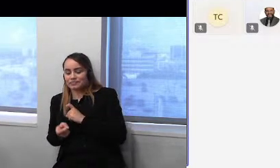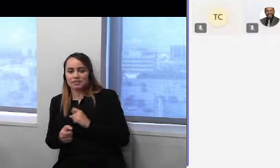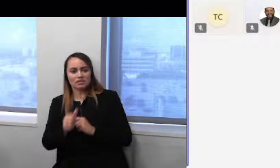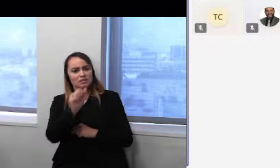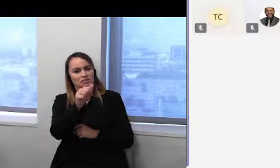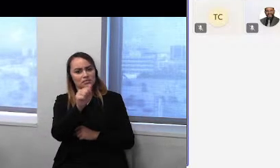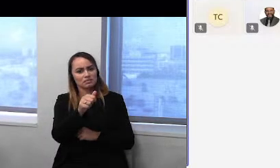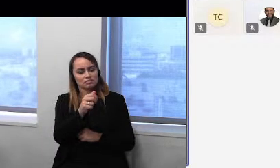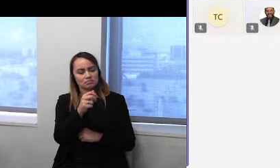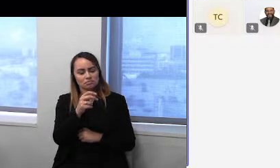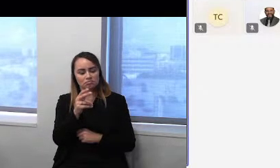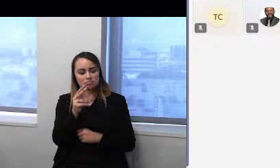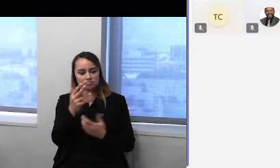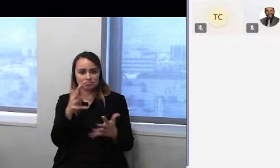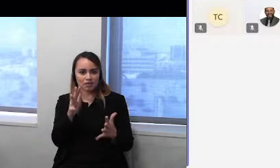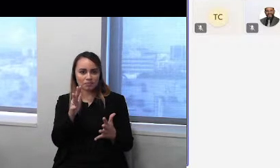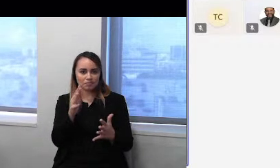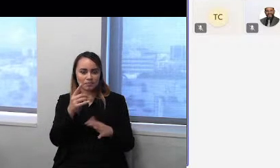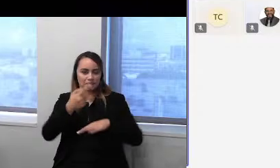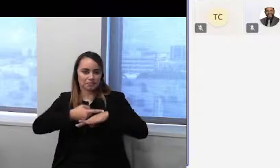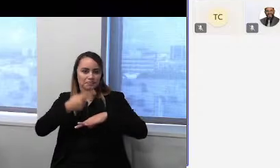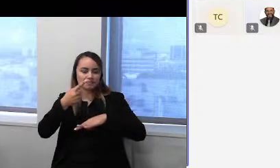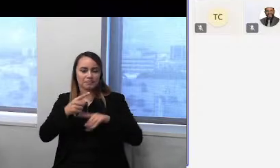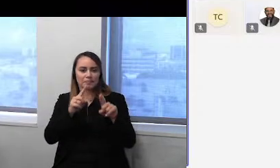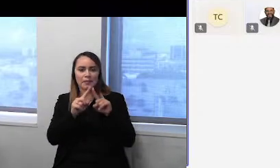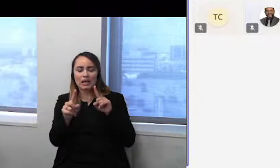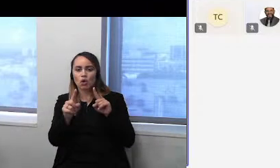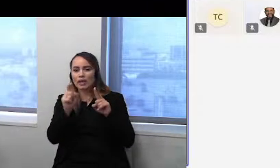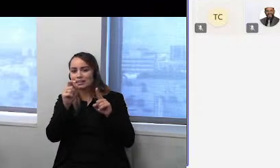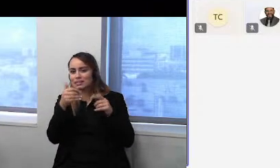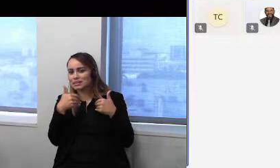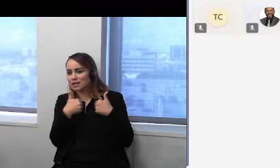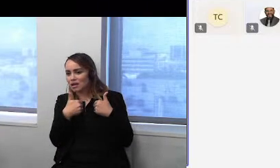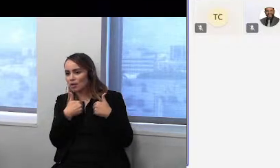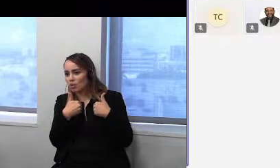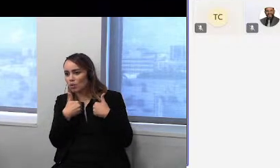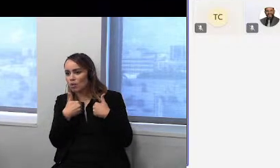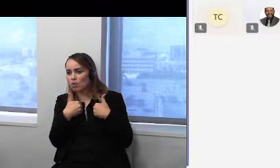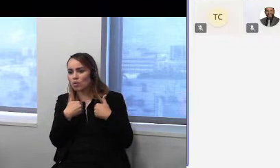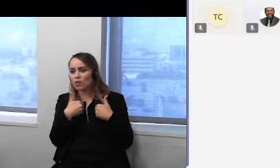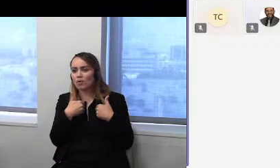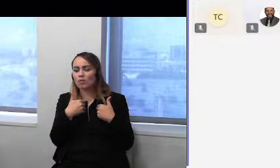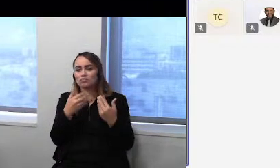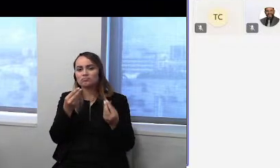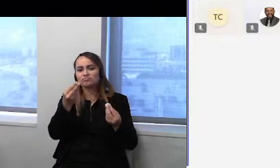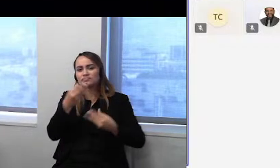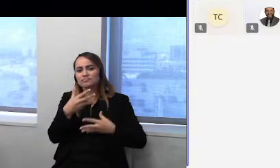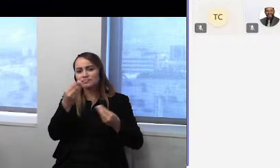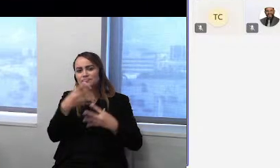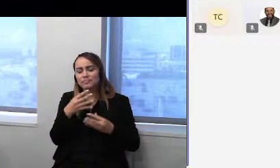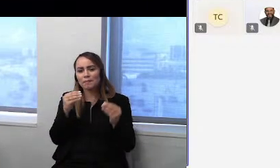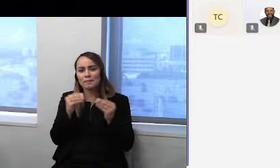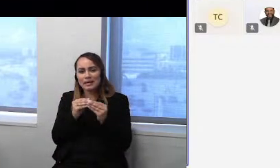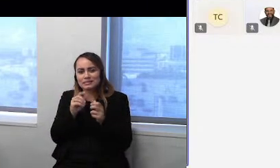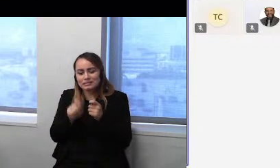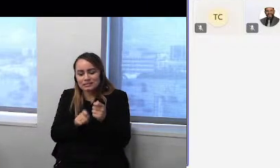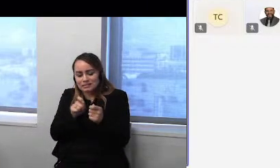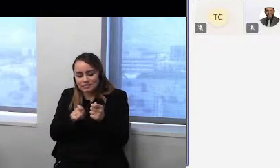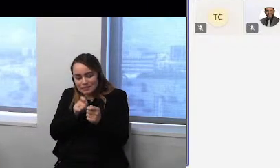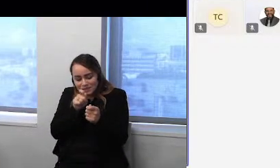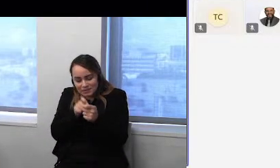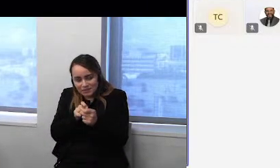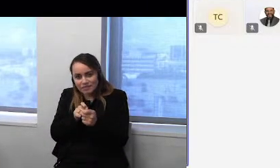the point, I need a little more specificity, if you can provide it today, about what you would like the Energy